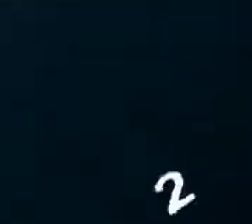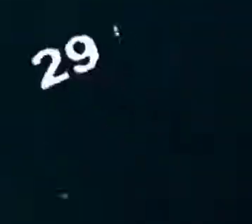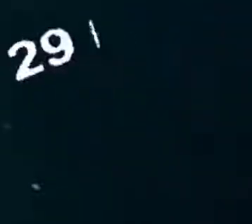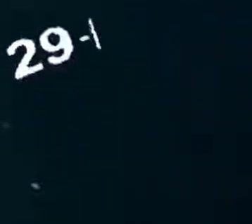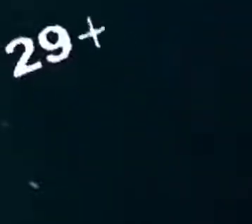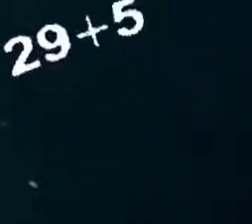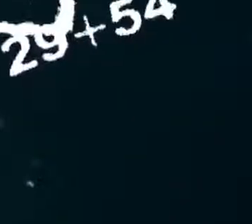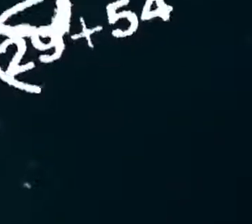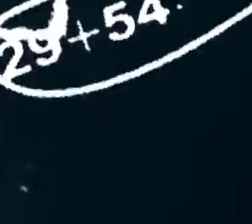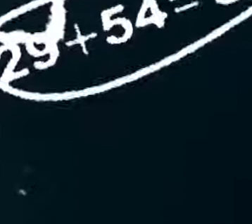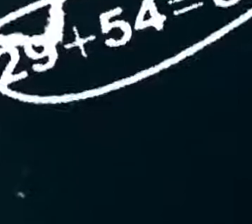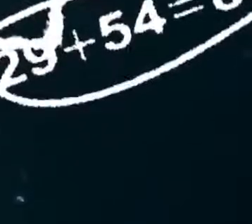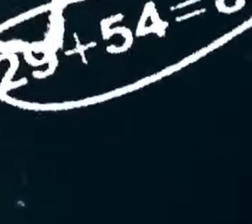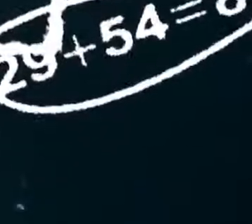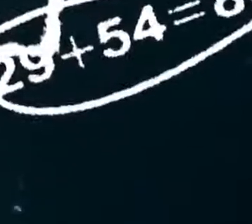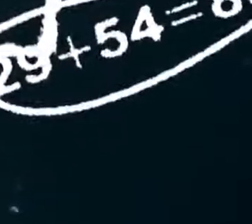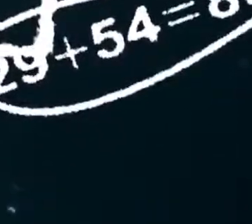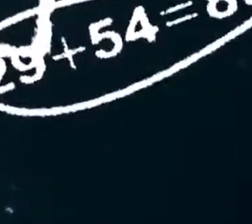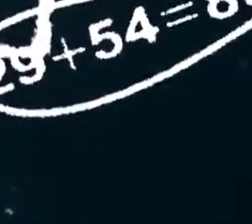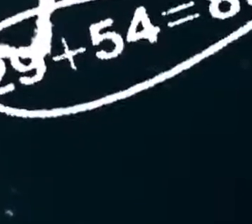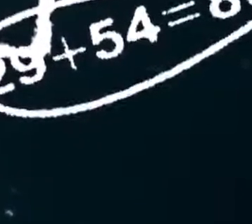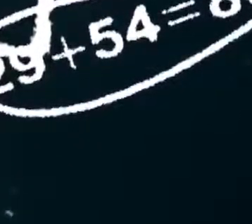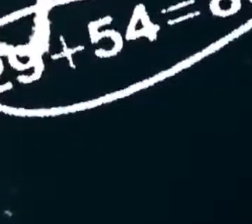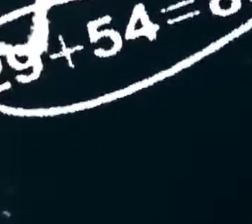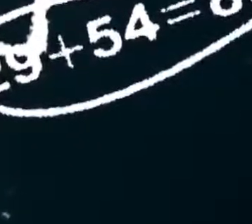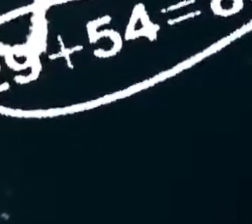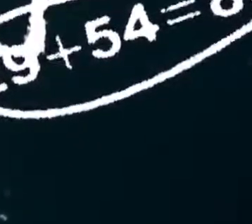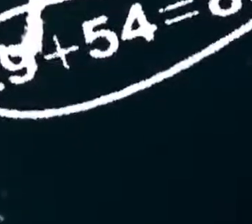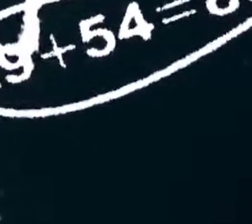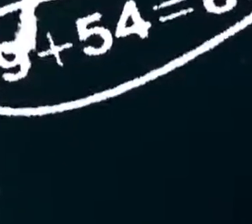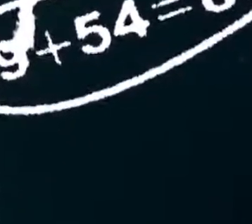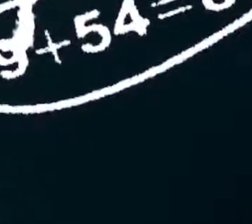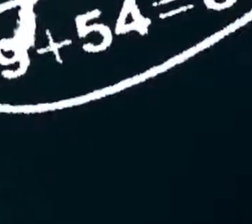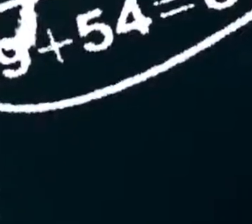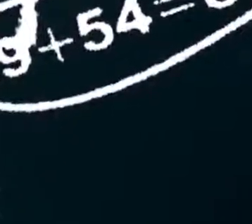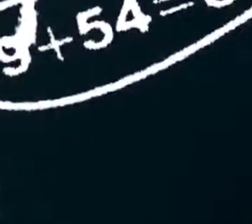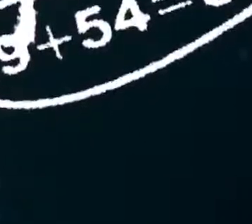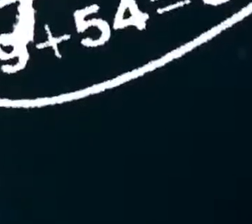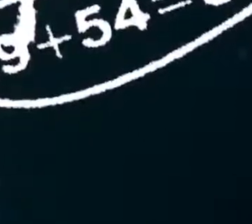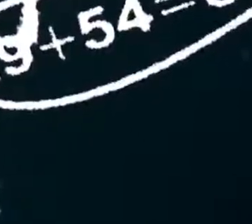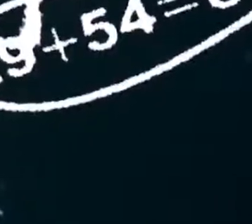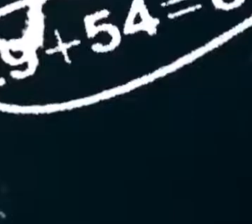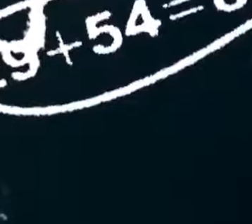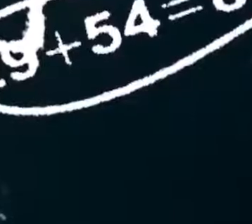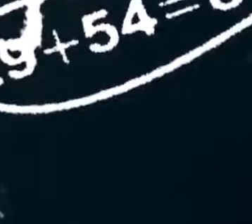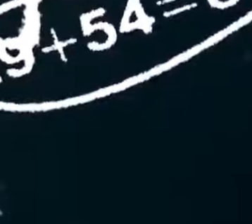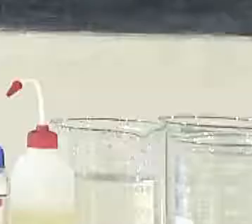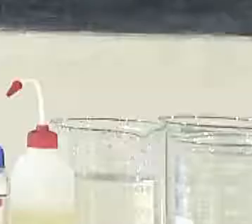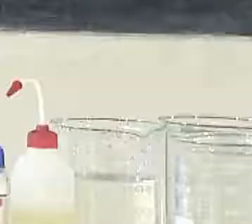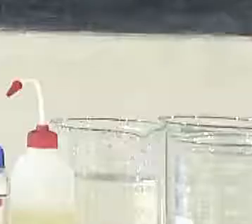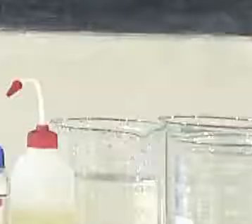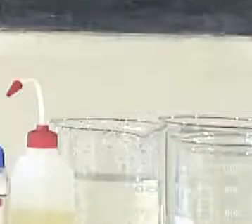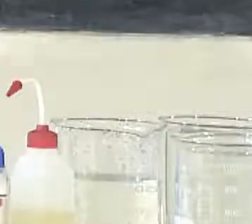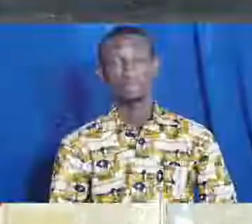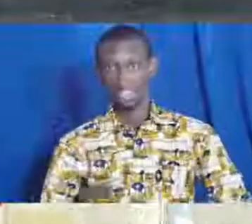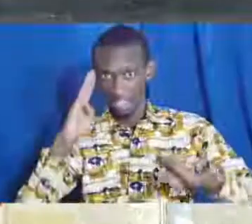Welcome to Study Time, a televised home learning program produced by Rwanda Education Board.